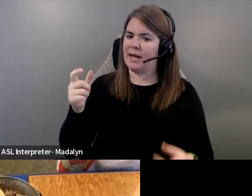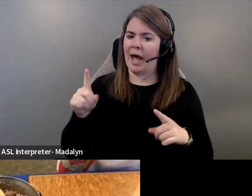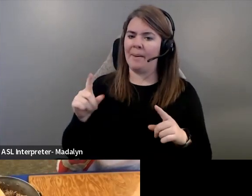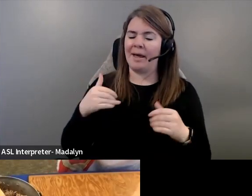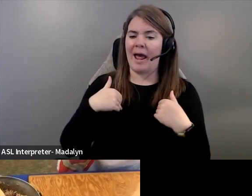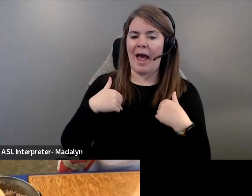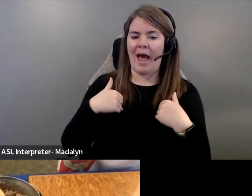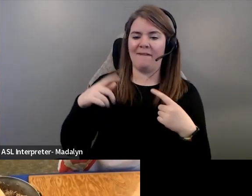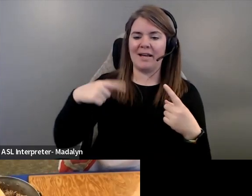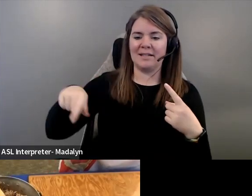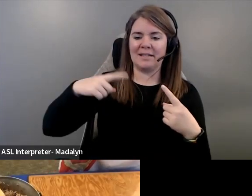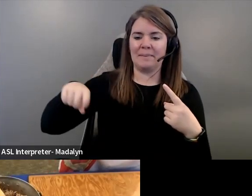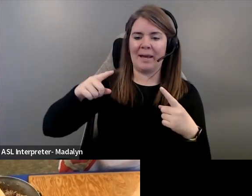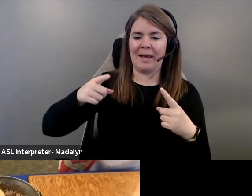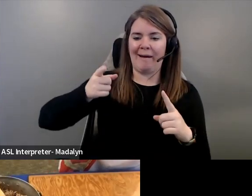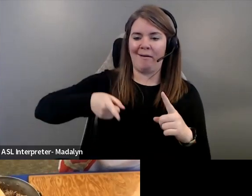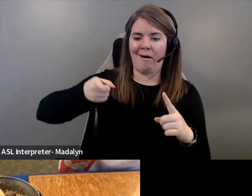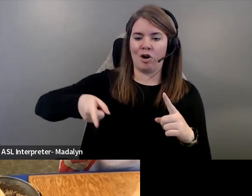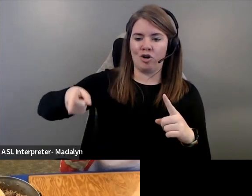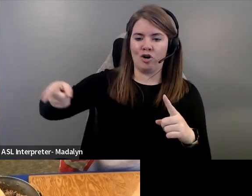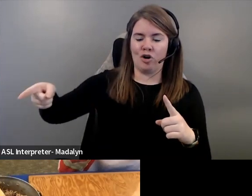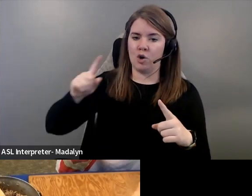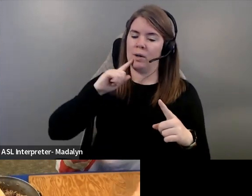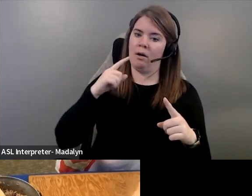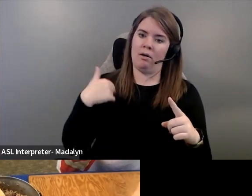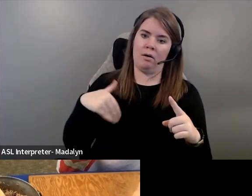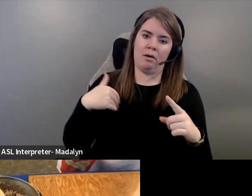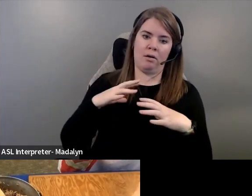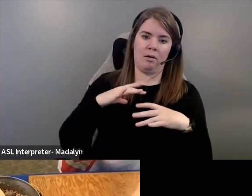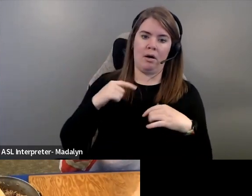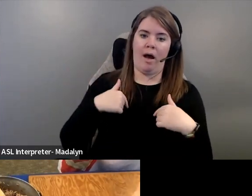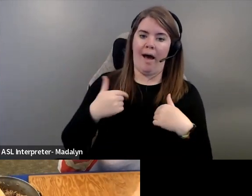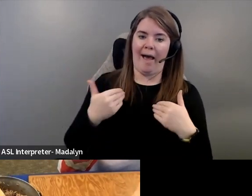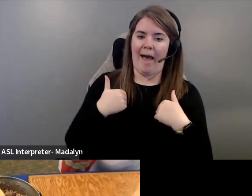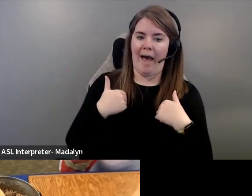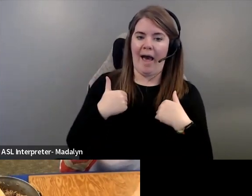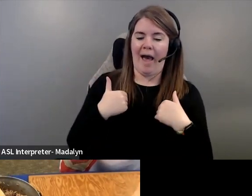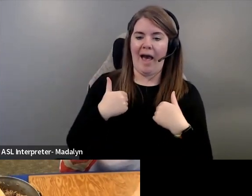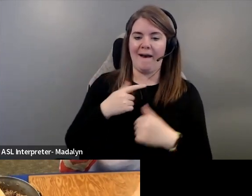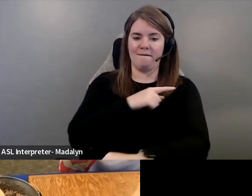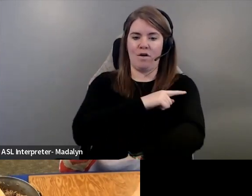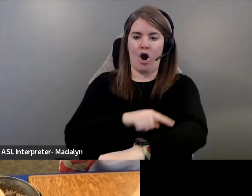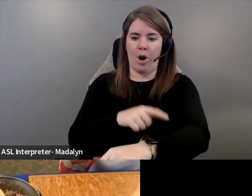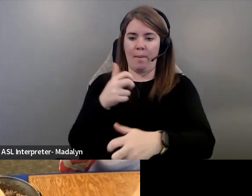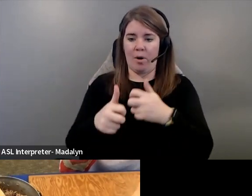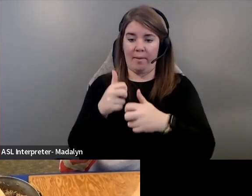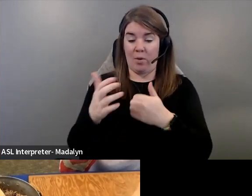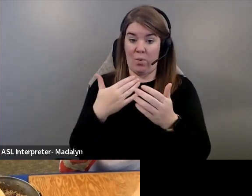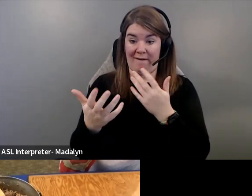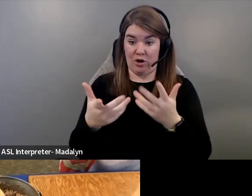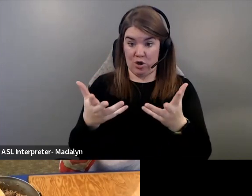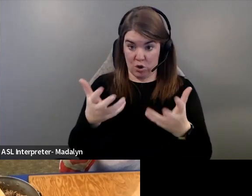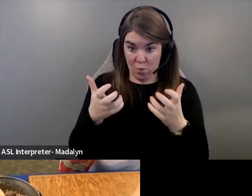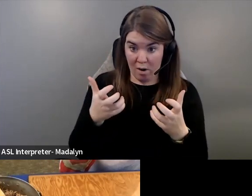cutter, which I have found to be phenomenal because I also have arm problems, that you just put whatever you want to put in your meal, for